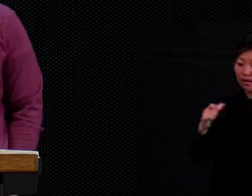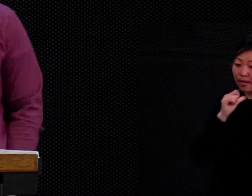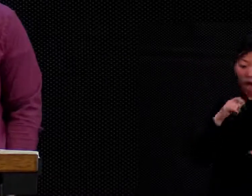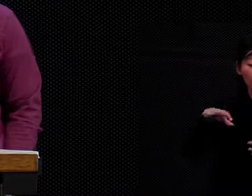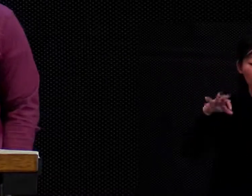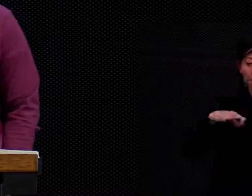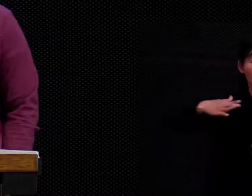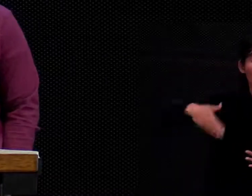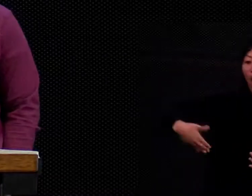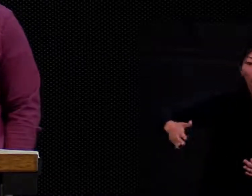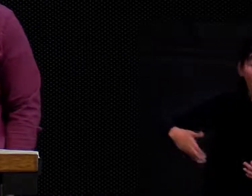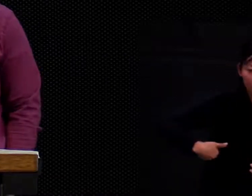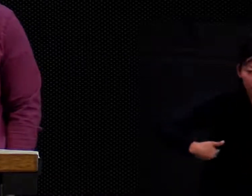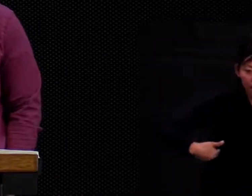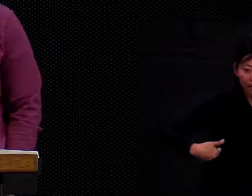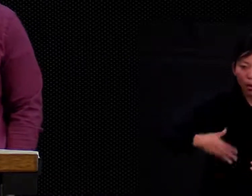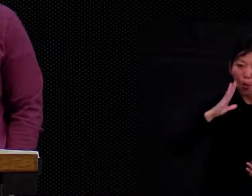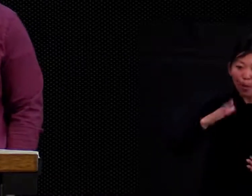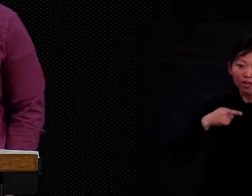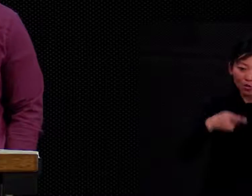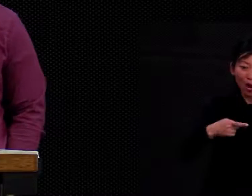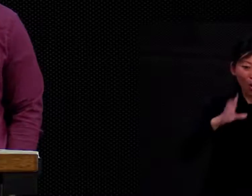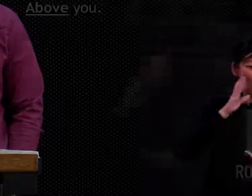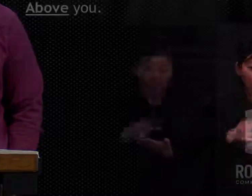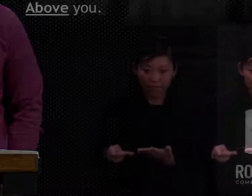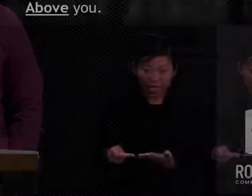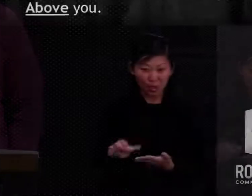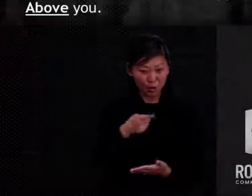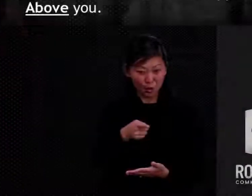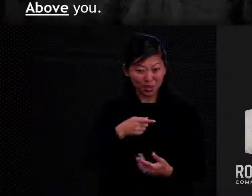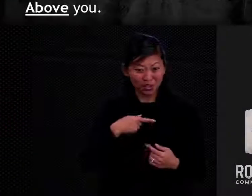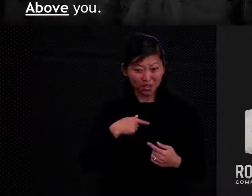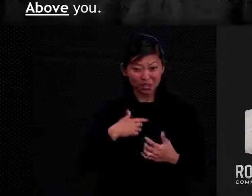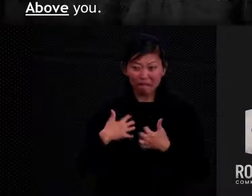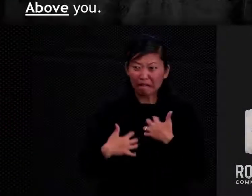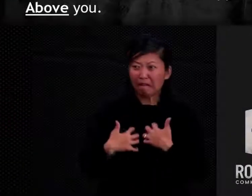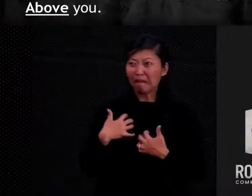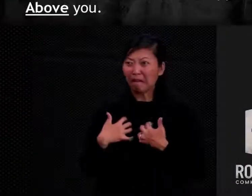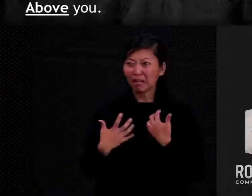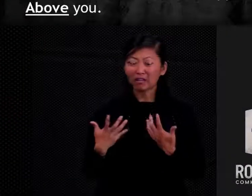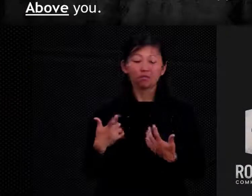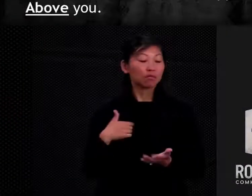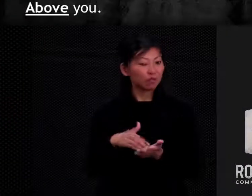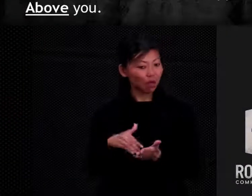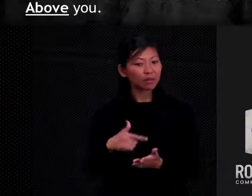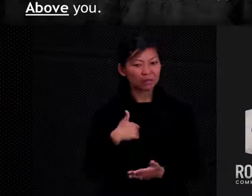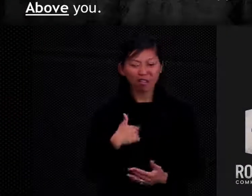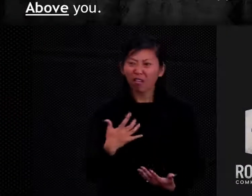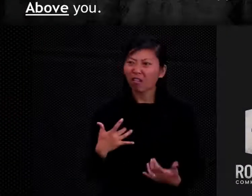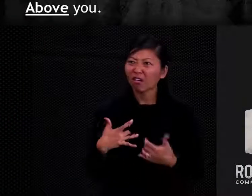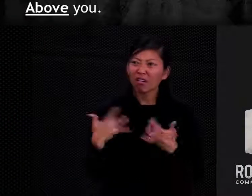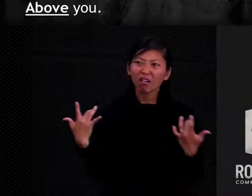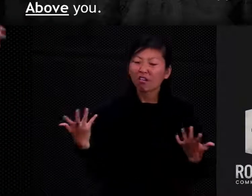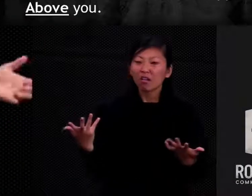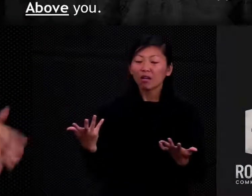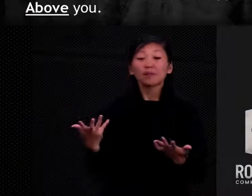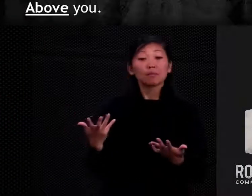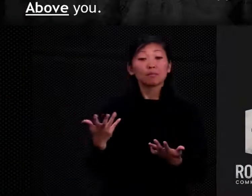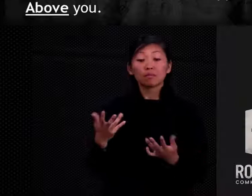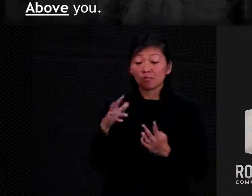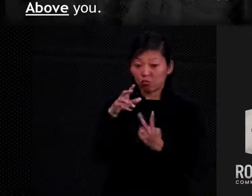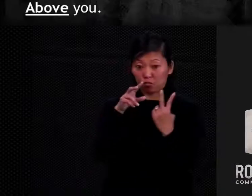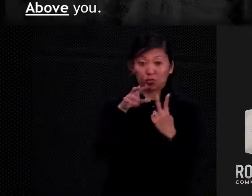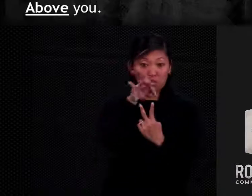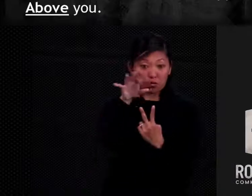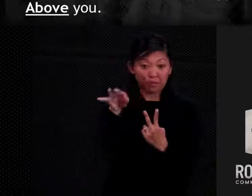You ever wrestle with that? I do all the time. Sometimes it feels like there are two choices that we can make. We can either give up our